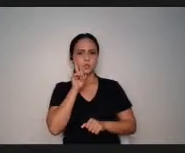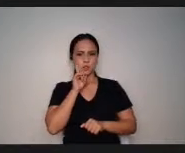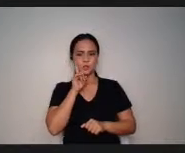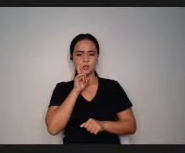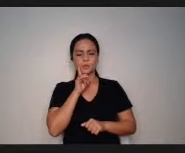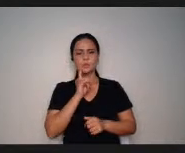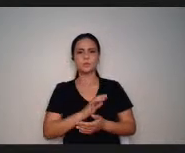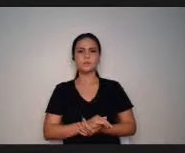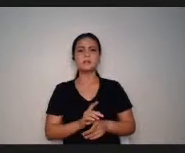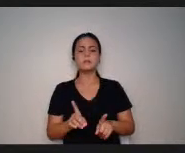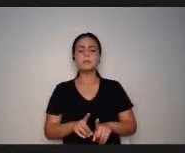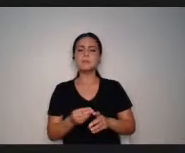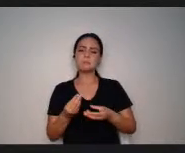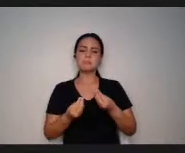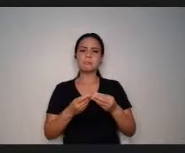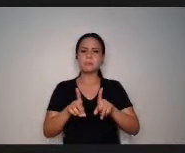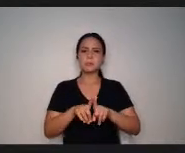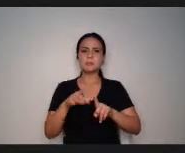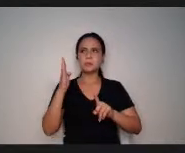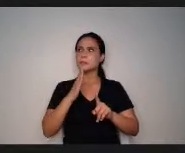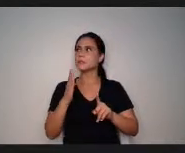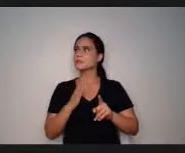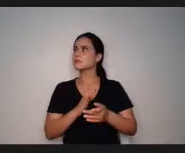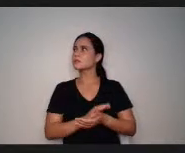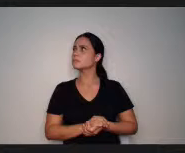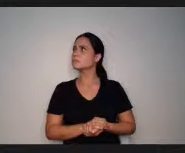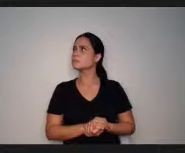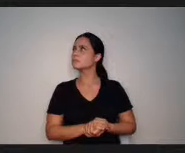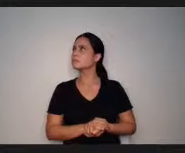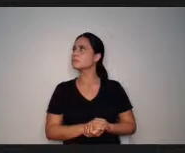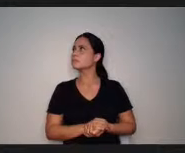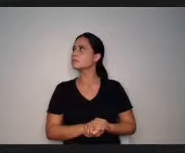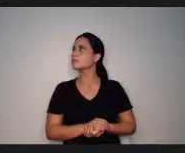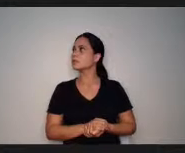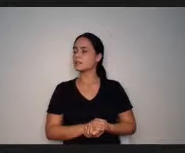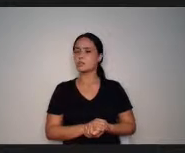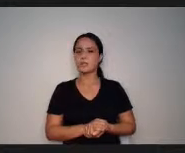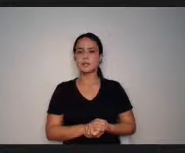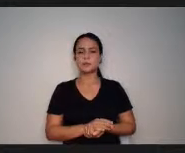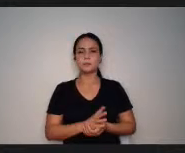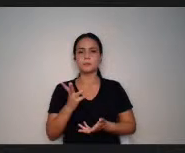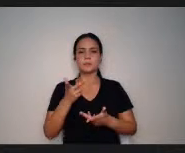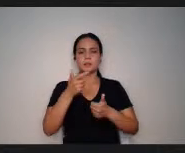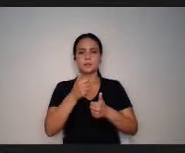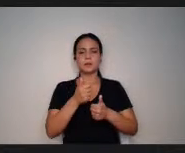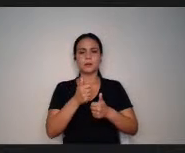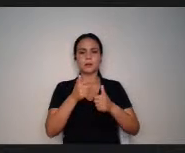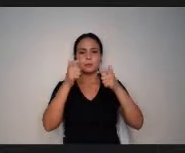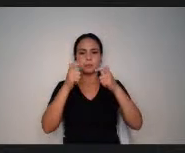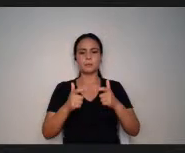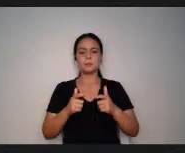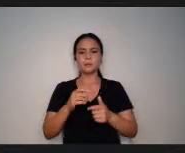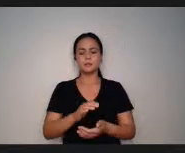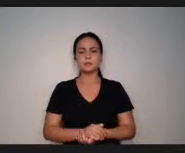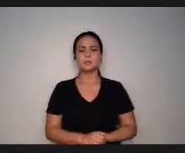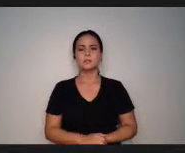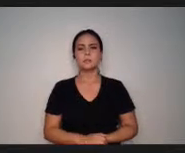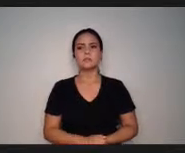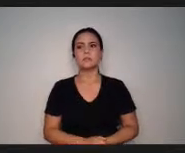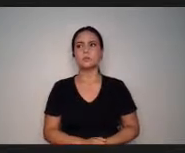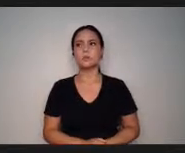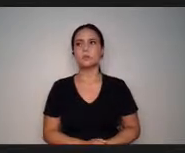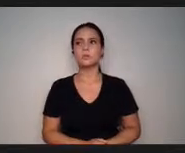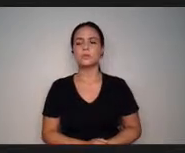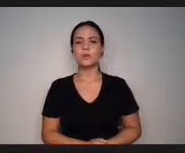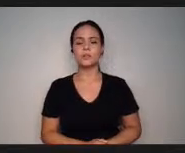improve worker behaviors and worker health have mixed results in research. But